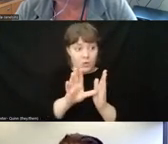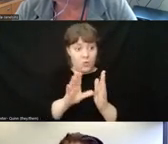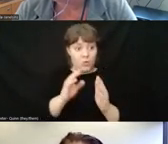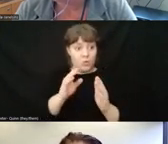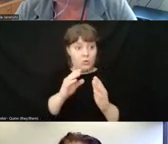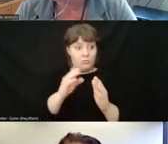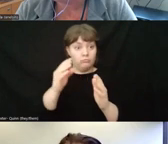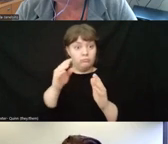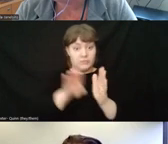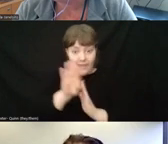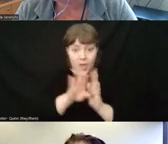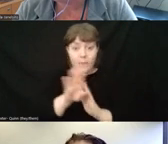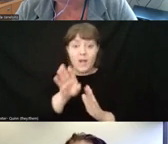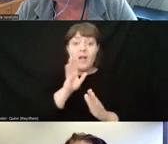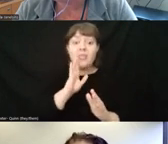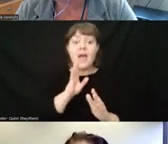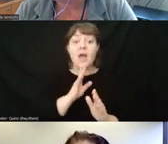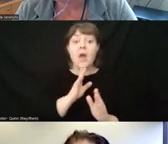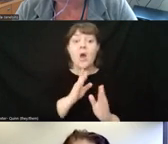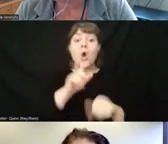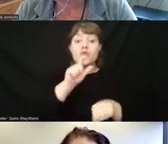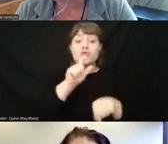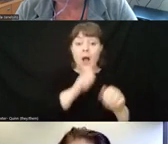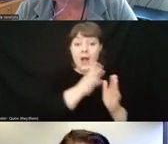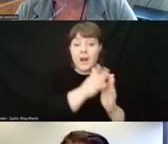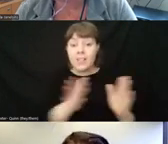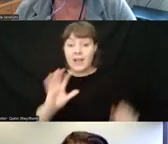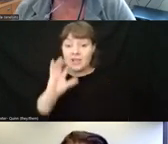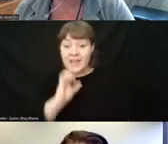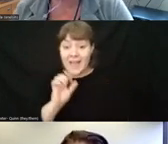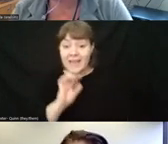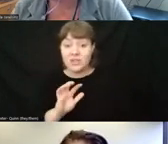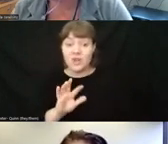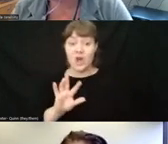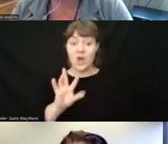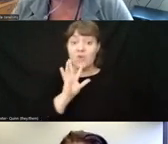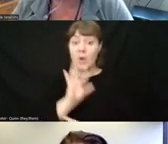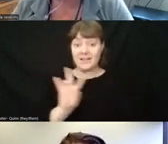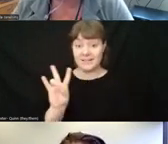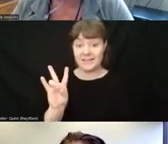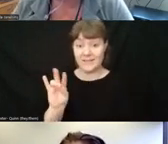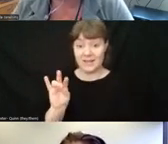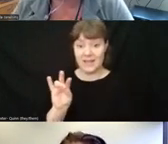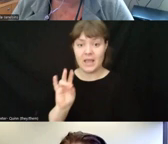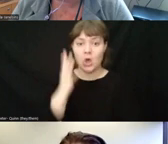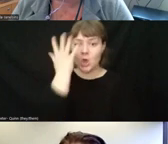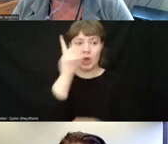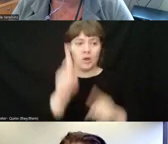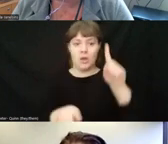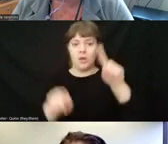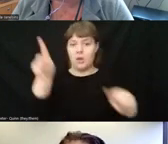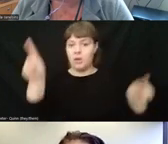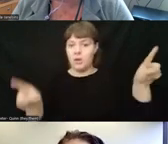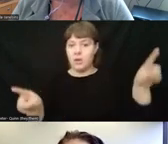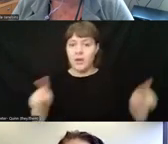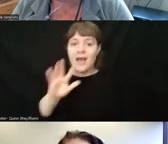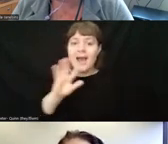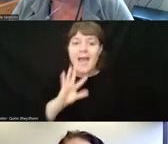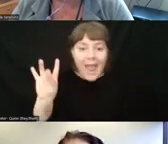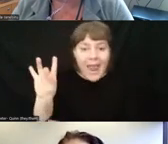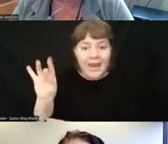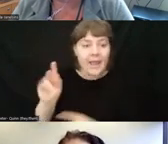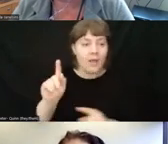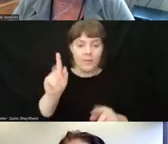age, when you're 70 can look very different for people. 80 can look very different for people. So